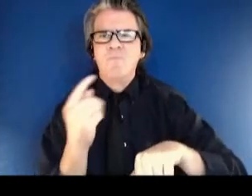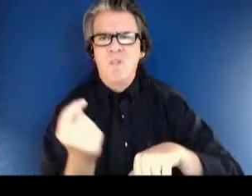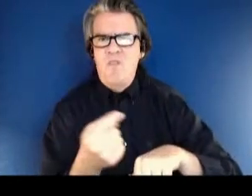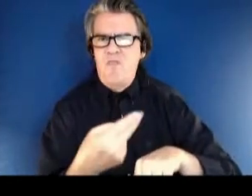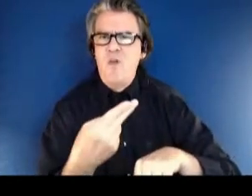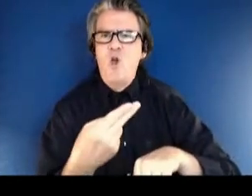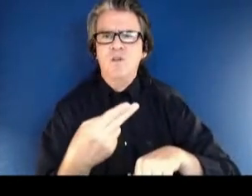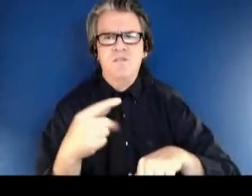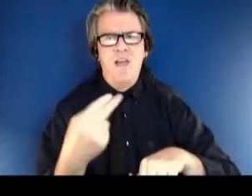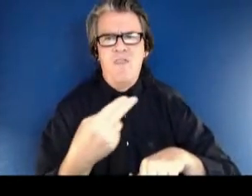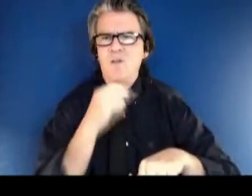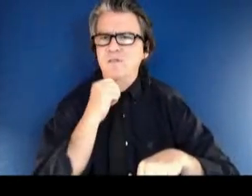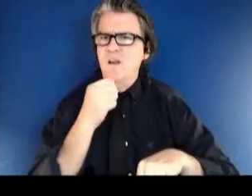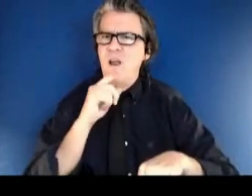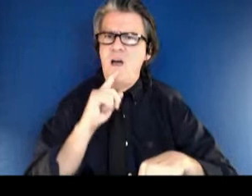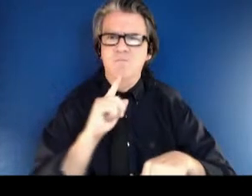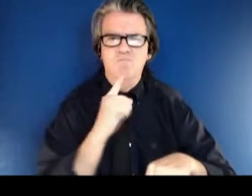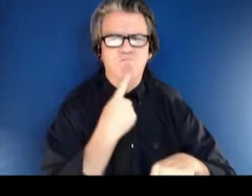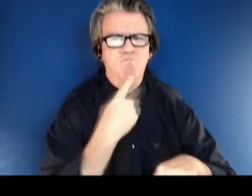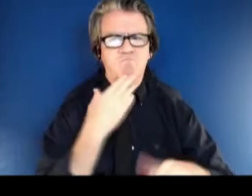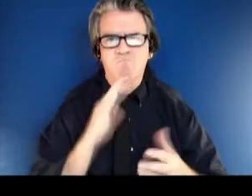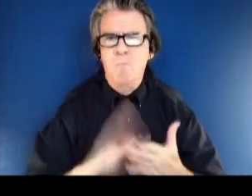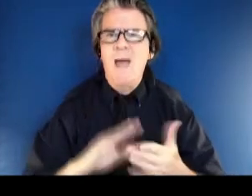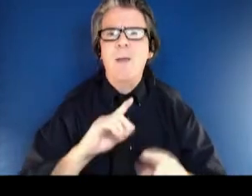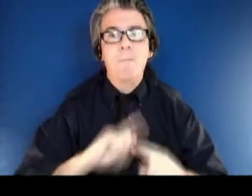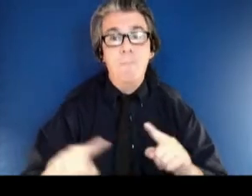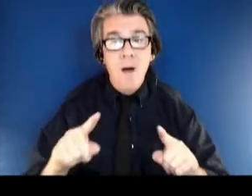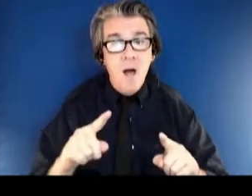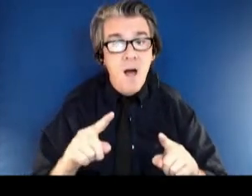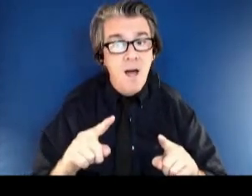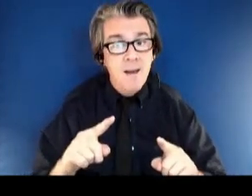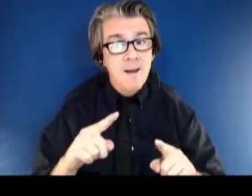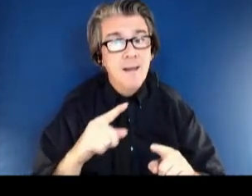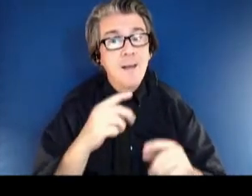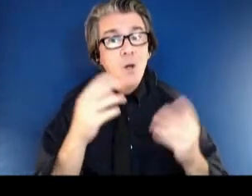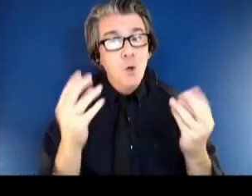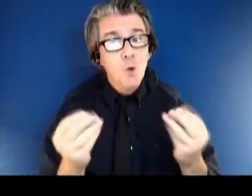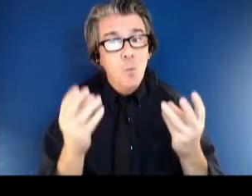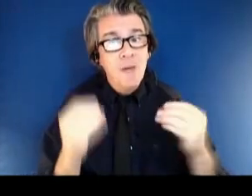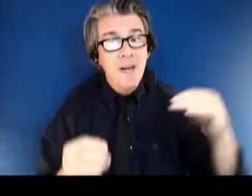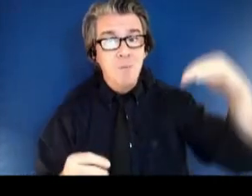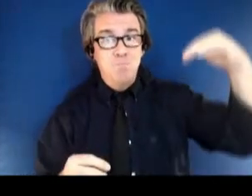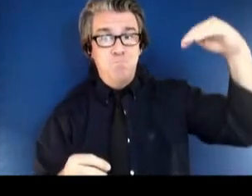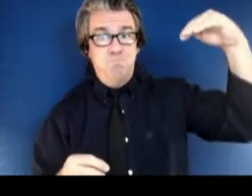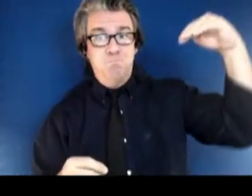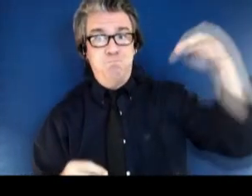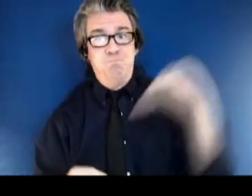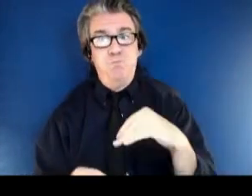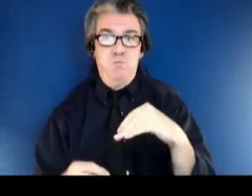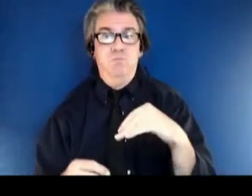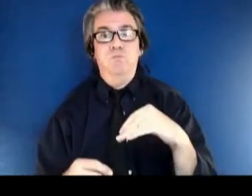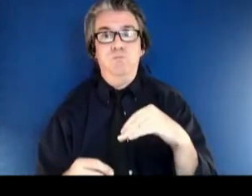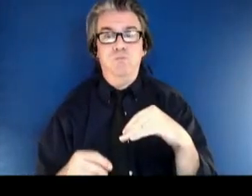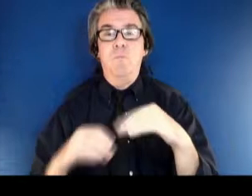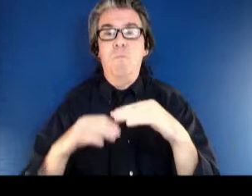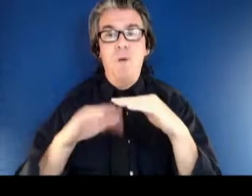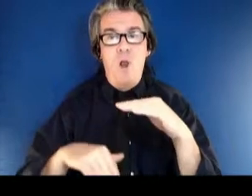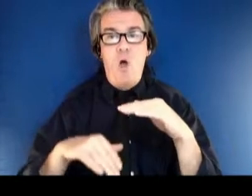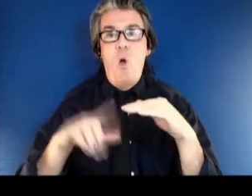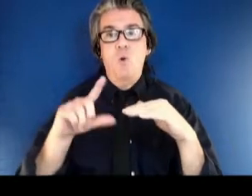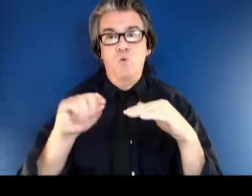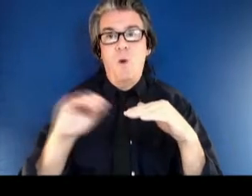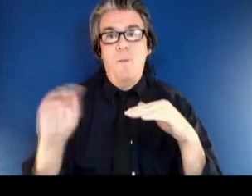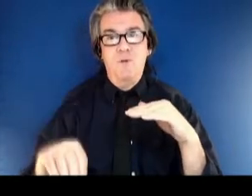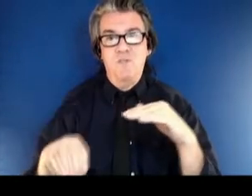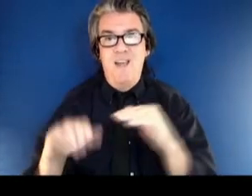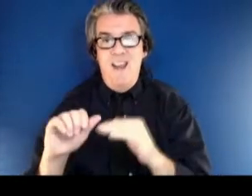Thursday through about Thursday afternoon, but we will see relative humidities fall into the teens and potentially even single digits for most locations during